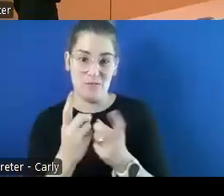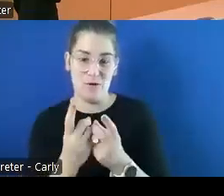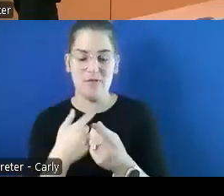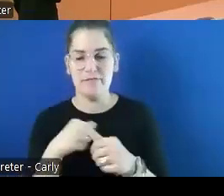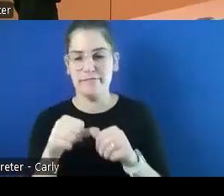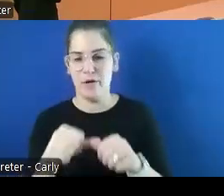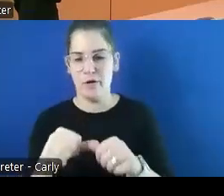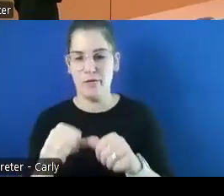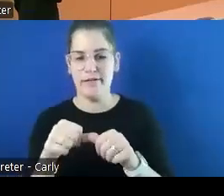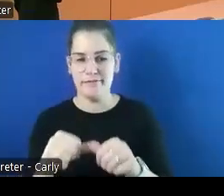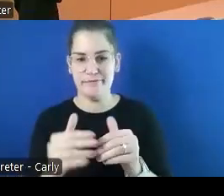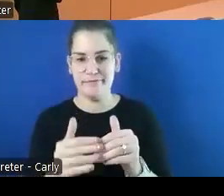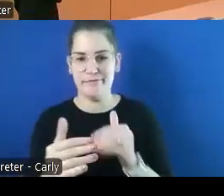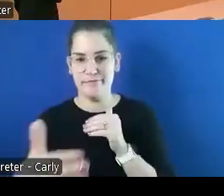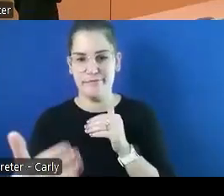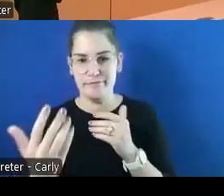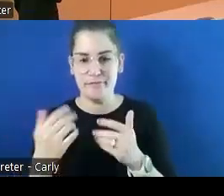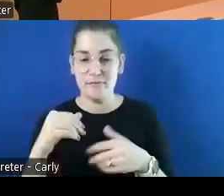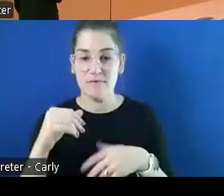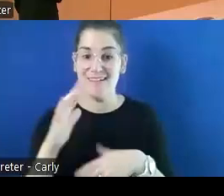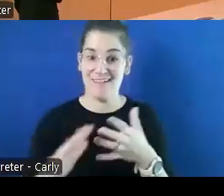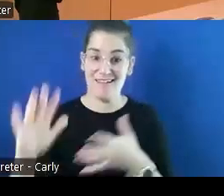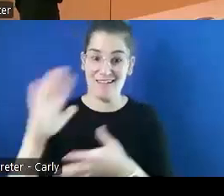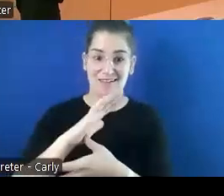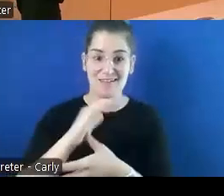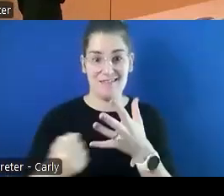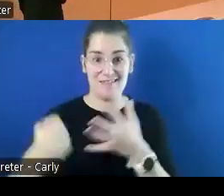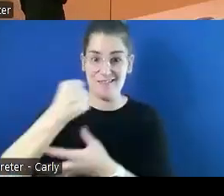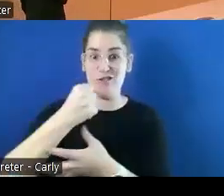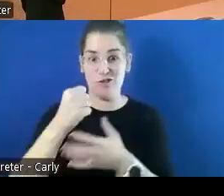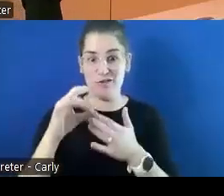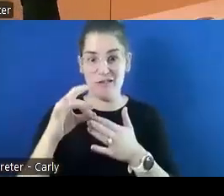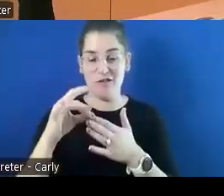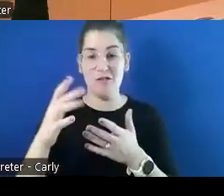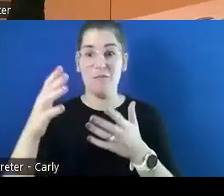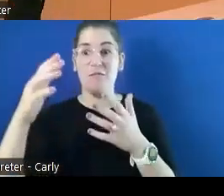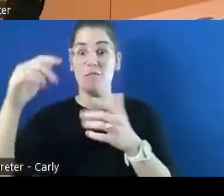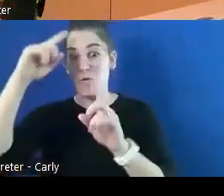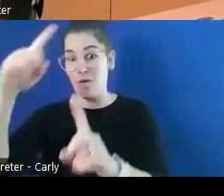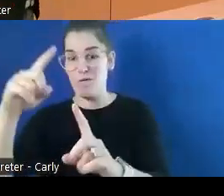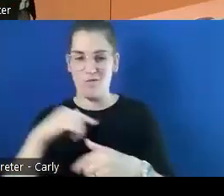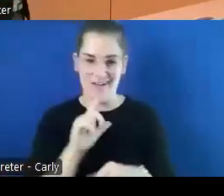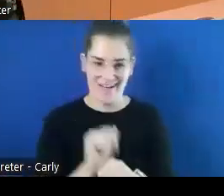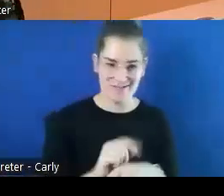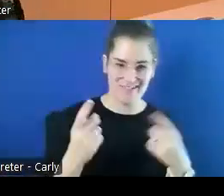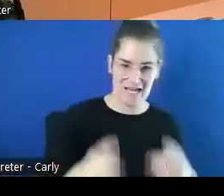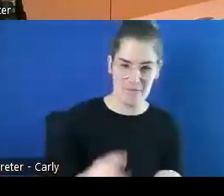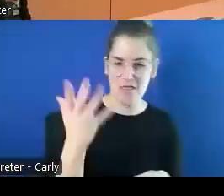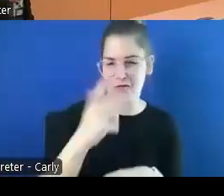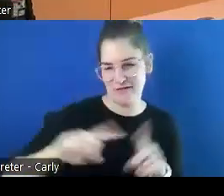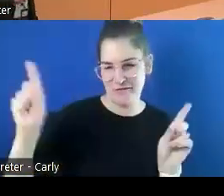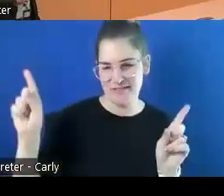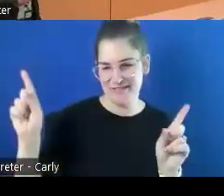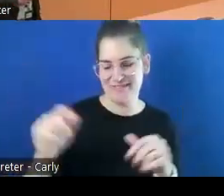of course, the efforts of senior leadership and what actually happens on the ground are very different things. And,